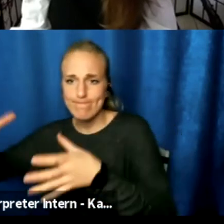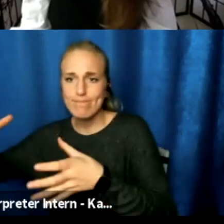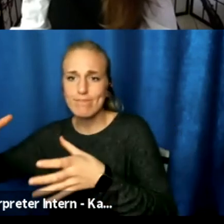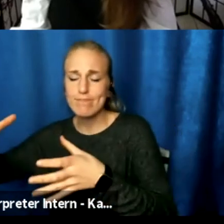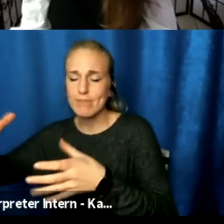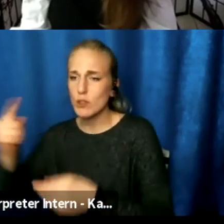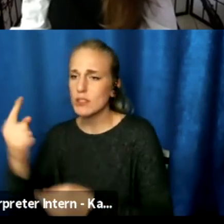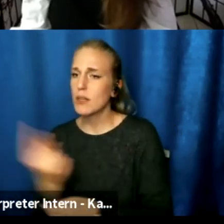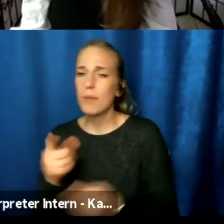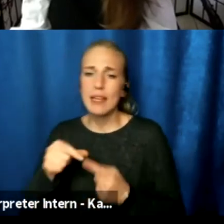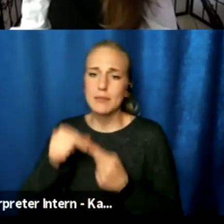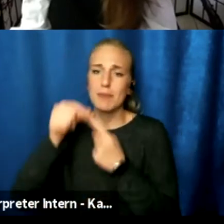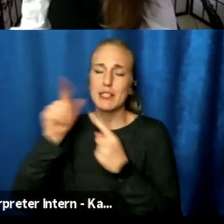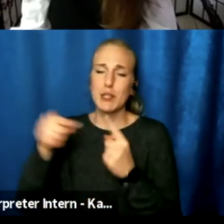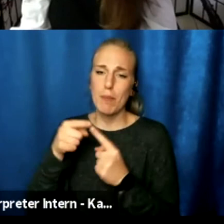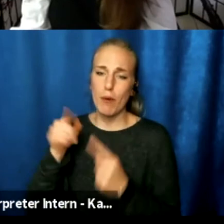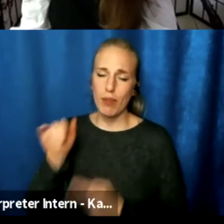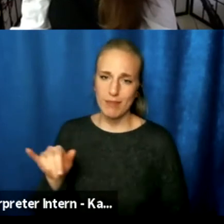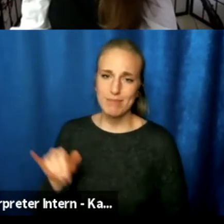Thank